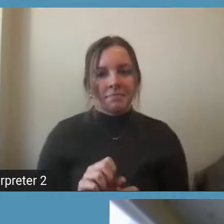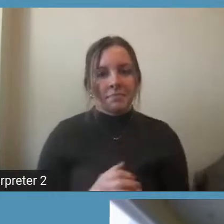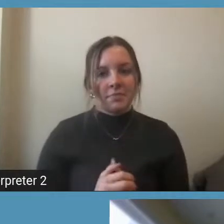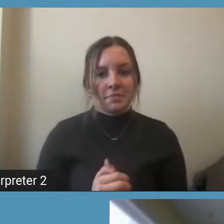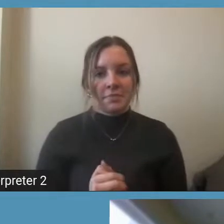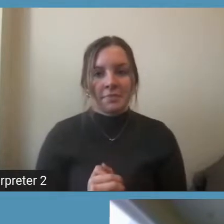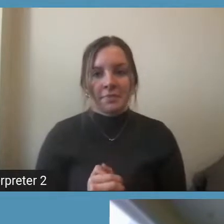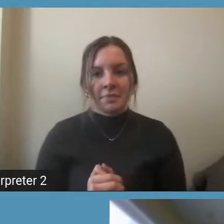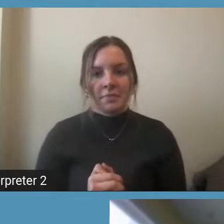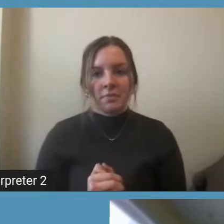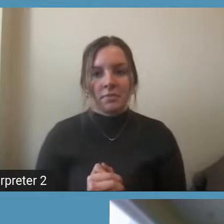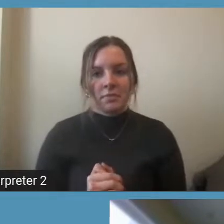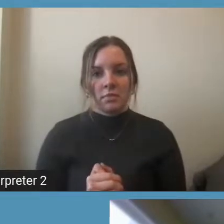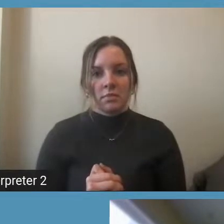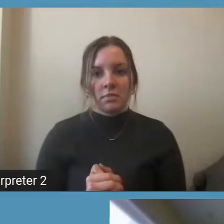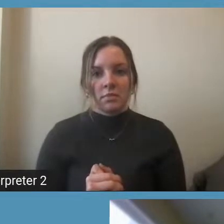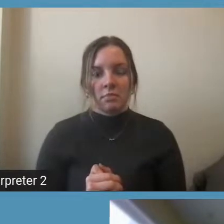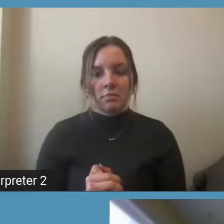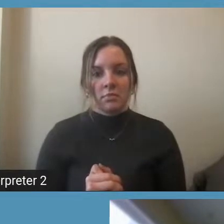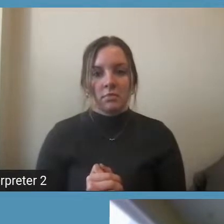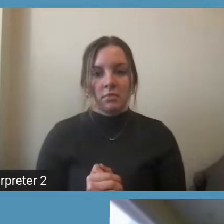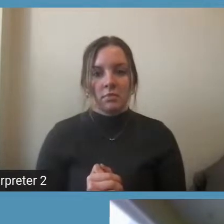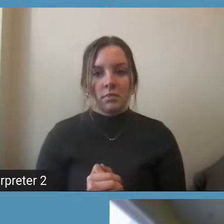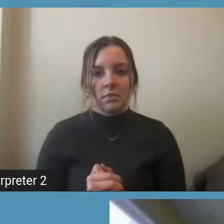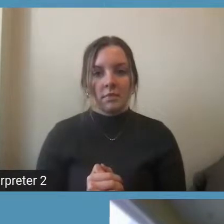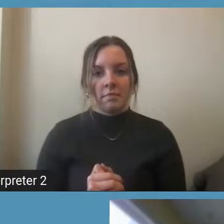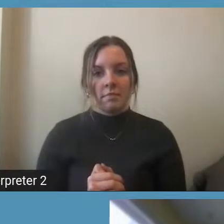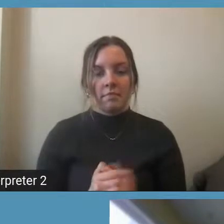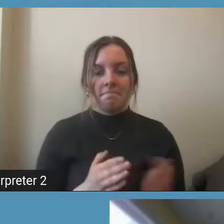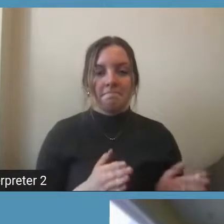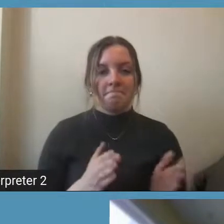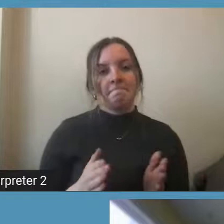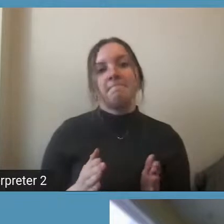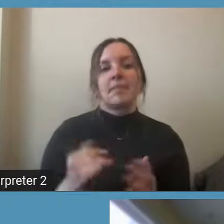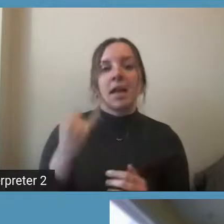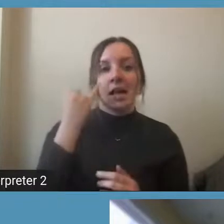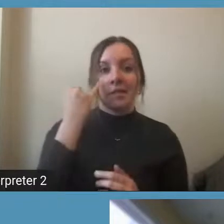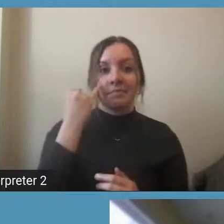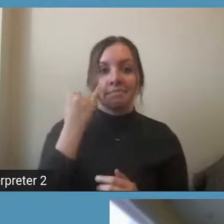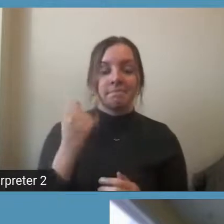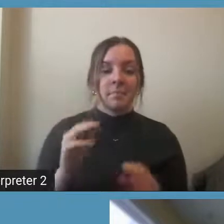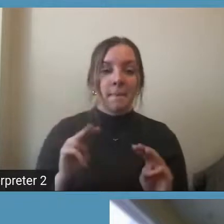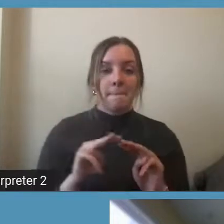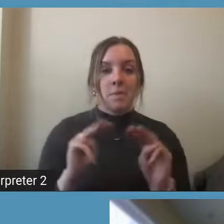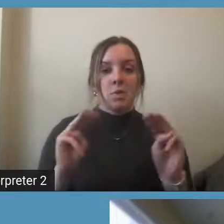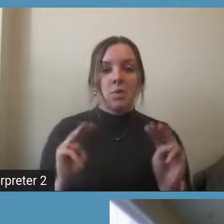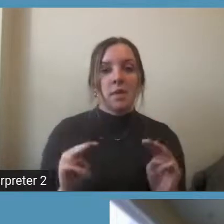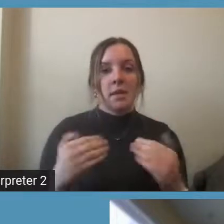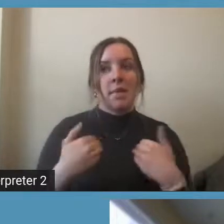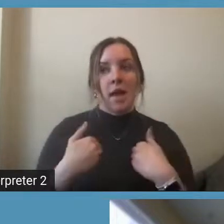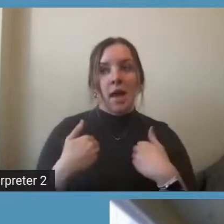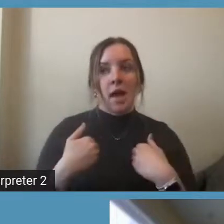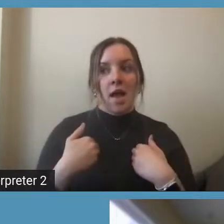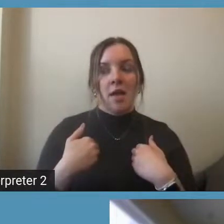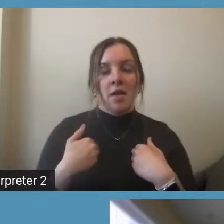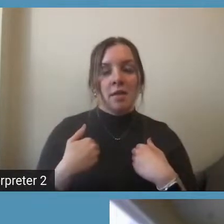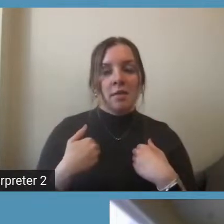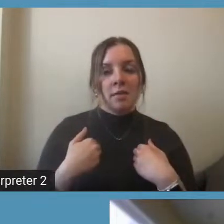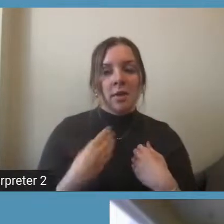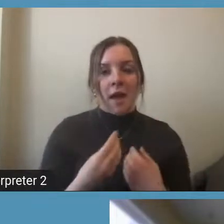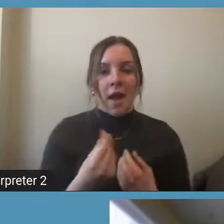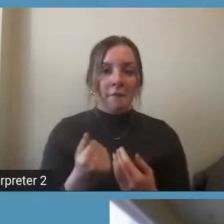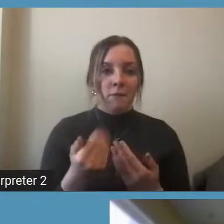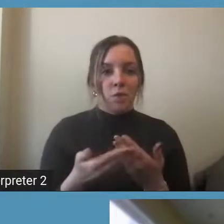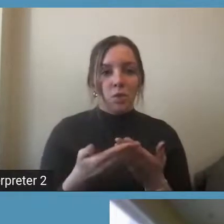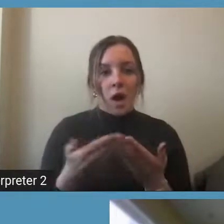Project flow. And so if I'm a museum and I've got a couple of objects that I would like to have scanned and you guys coming